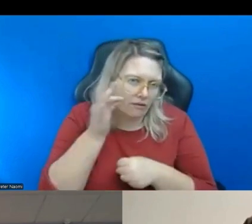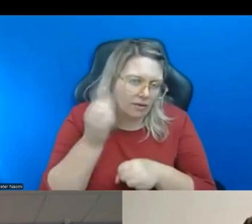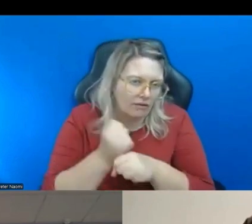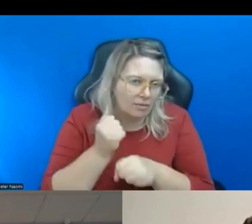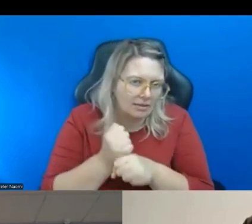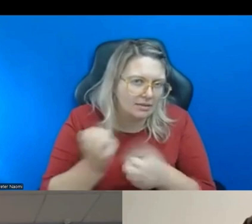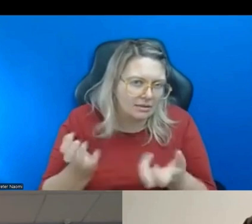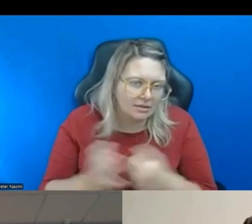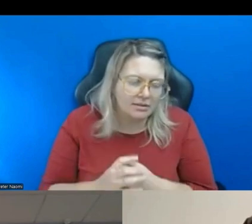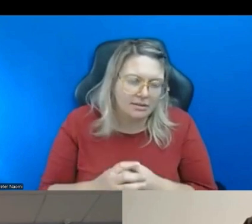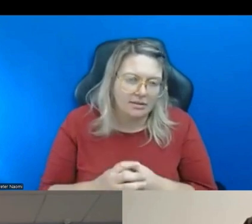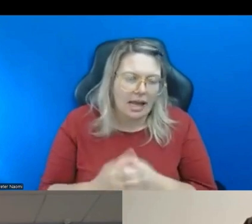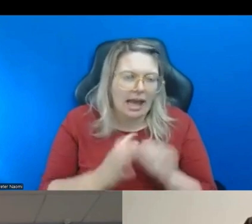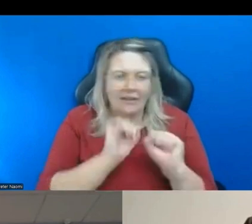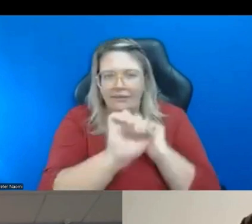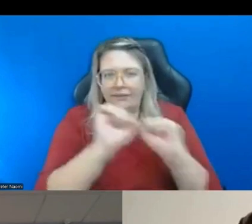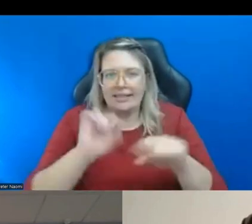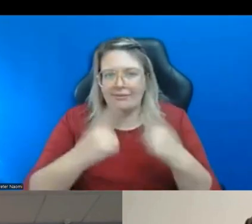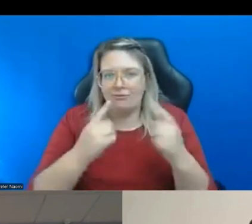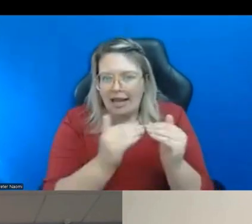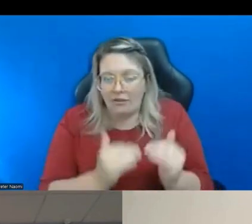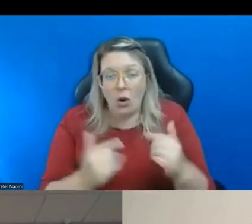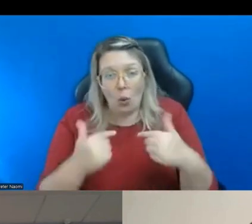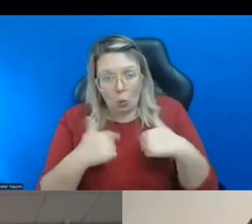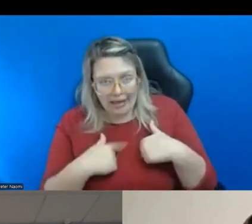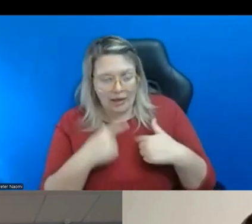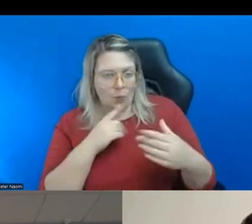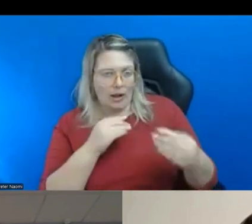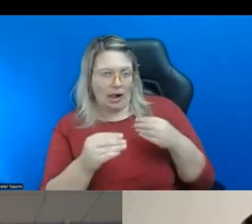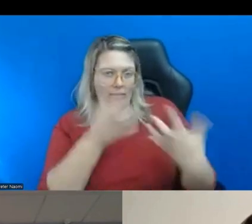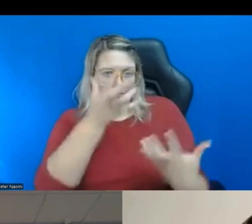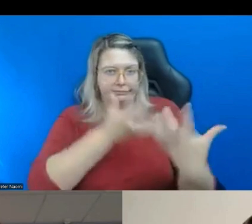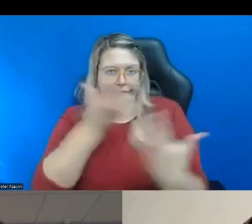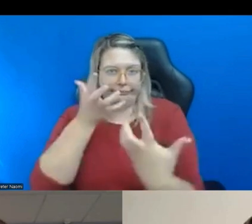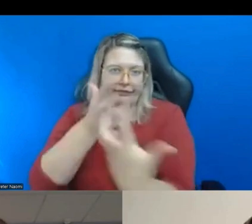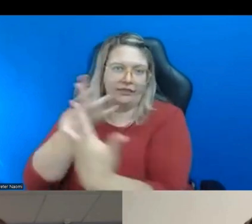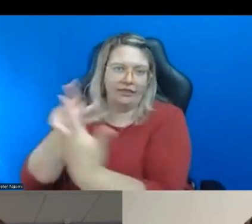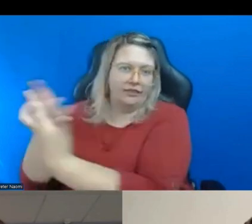things, and the Arts Council will flex depending on who its partner is.